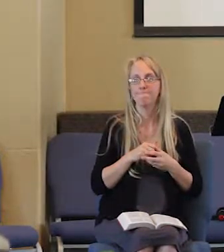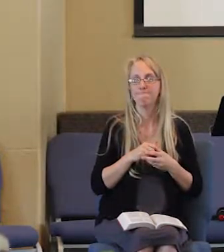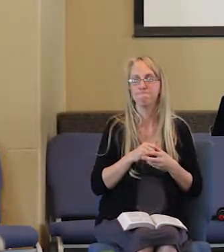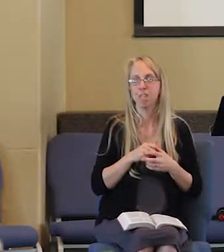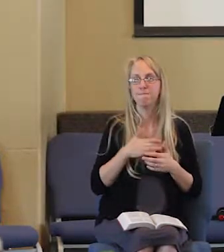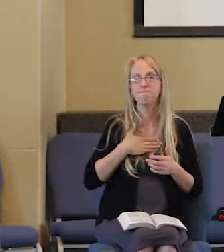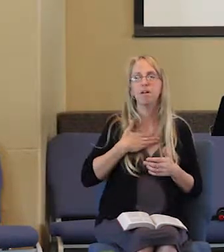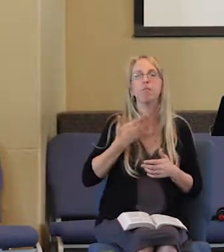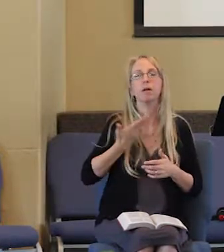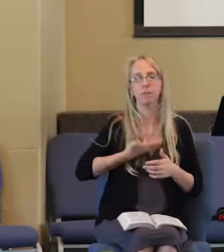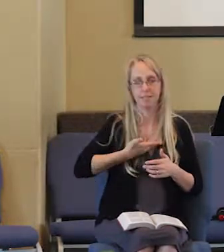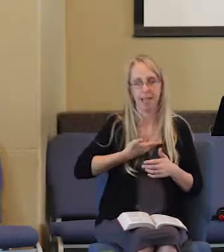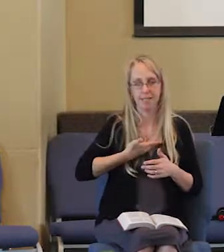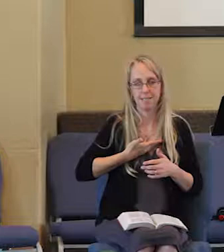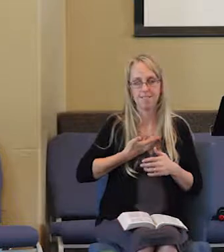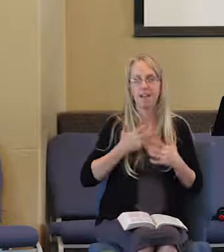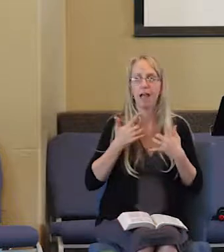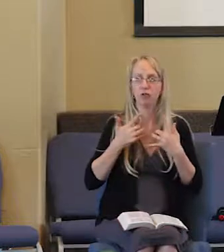disturbed,